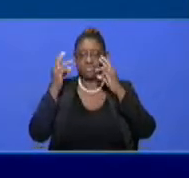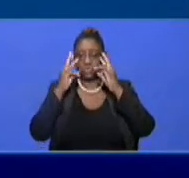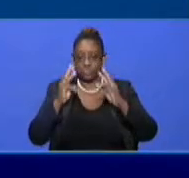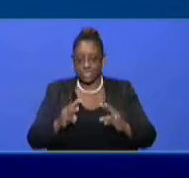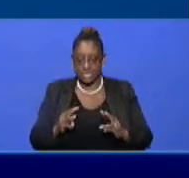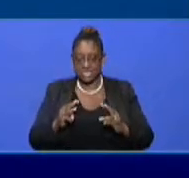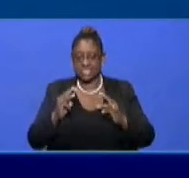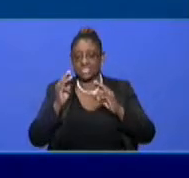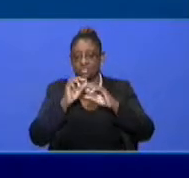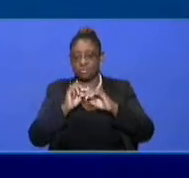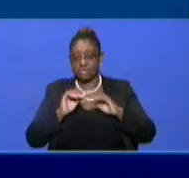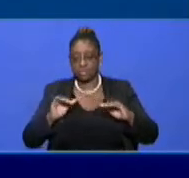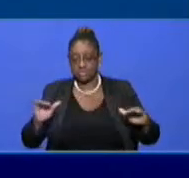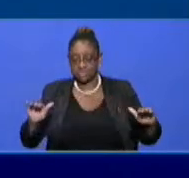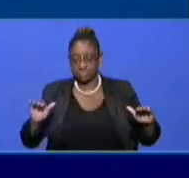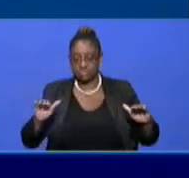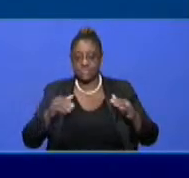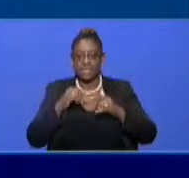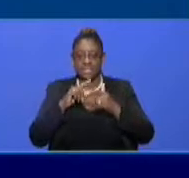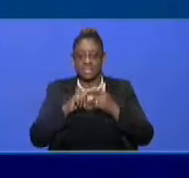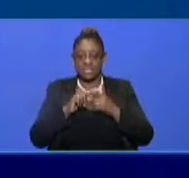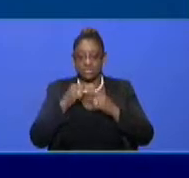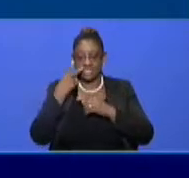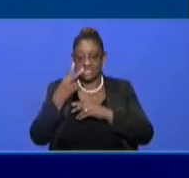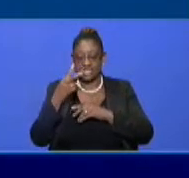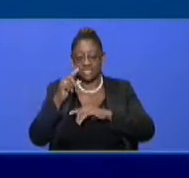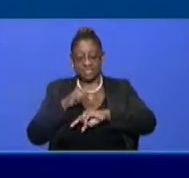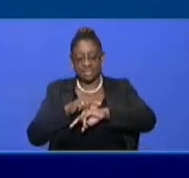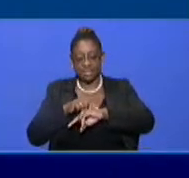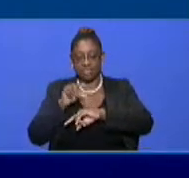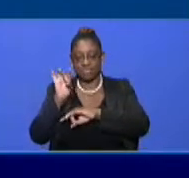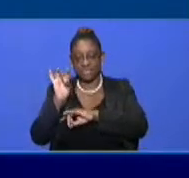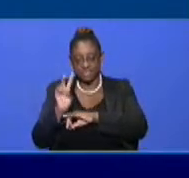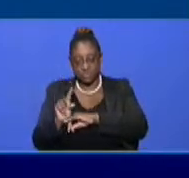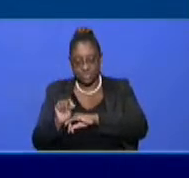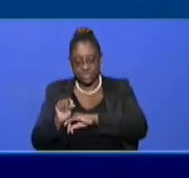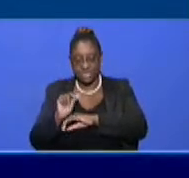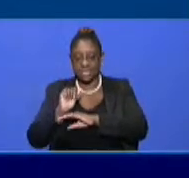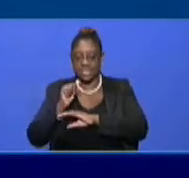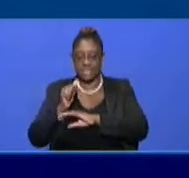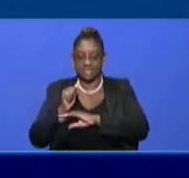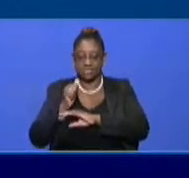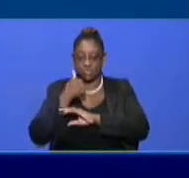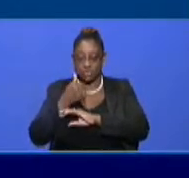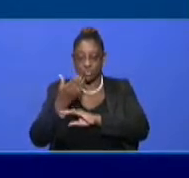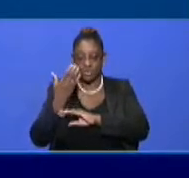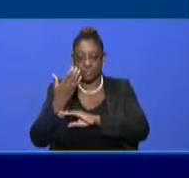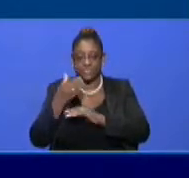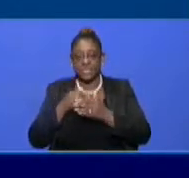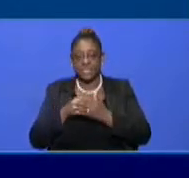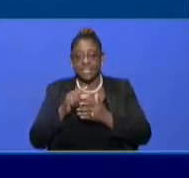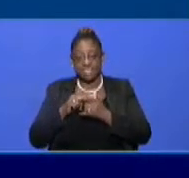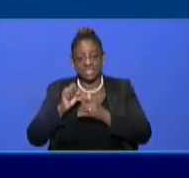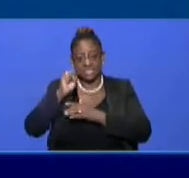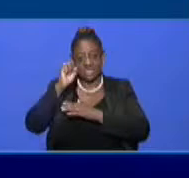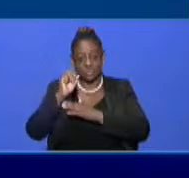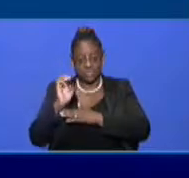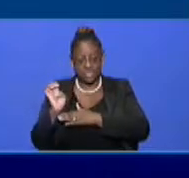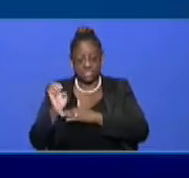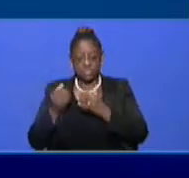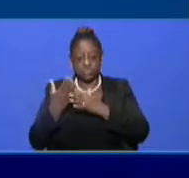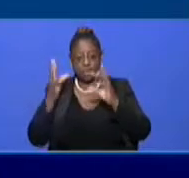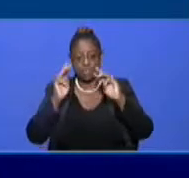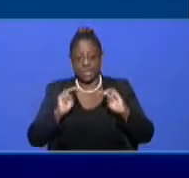seas. Low tide takes place tonight at 8:20, another low tide at 8:13 tomorrow morning. Now for the southeastern islands, also through